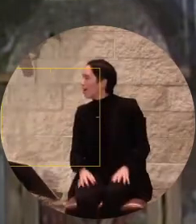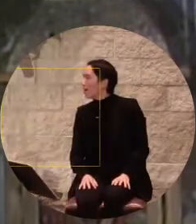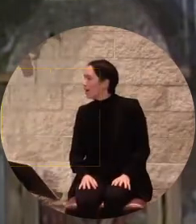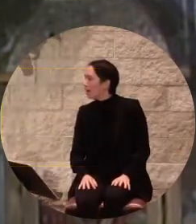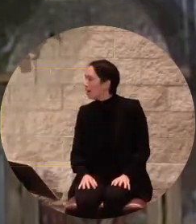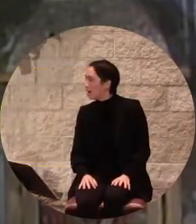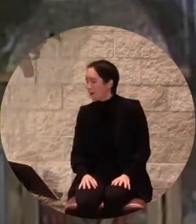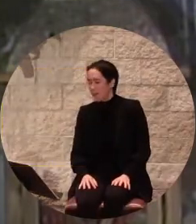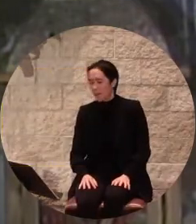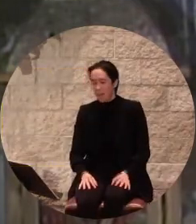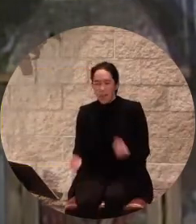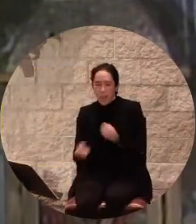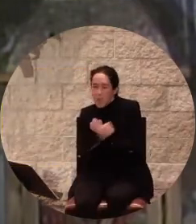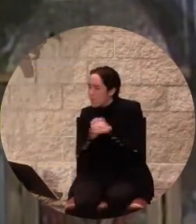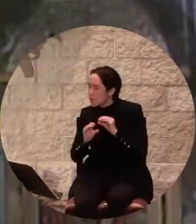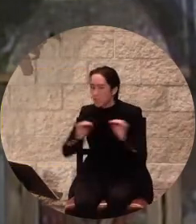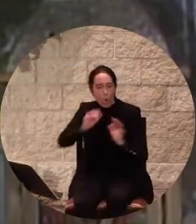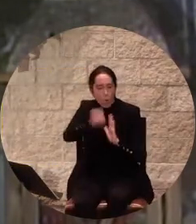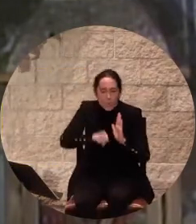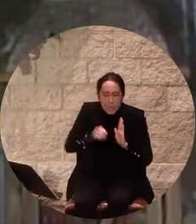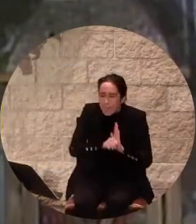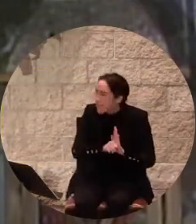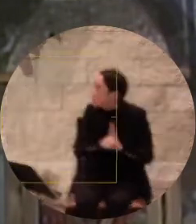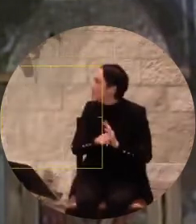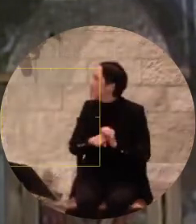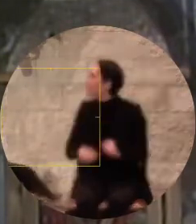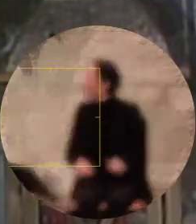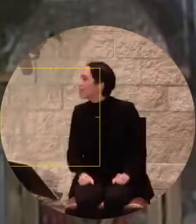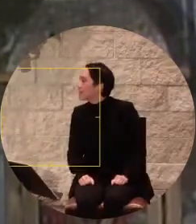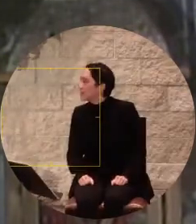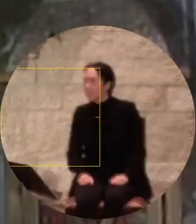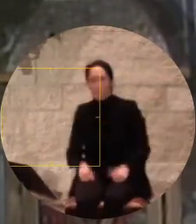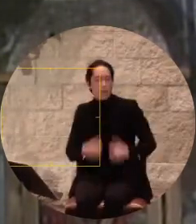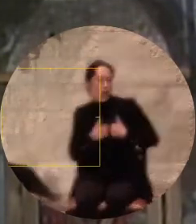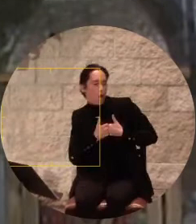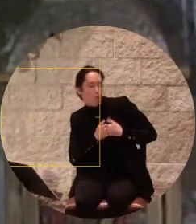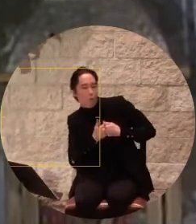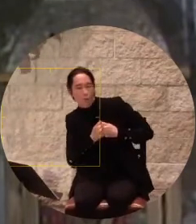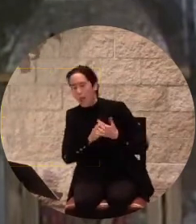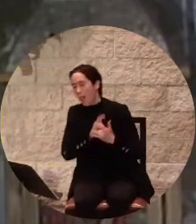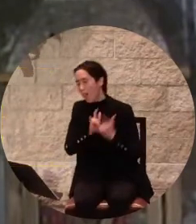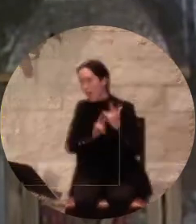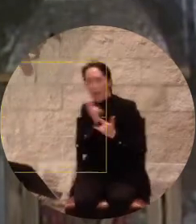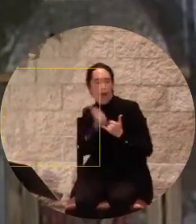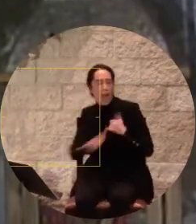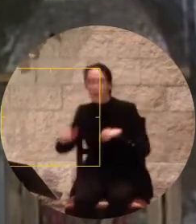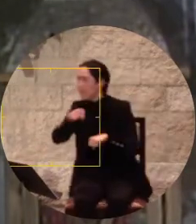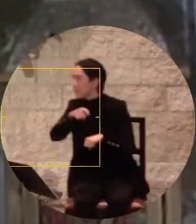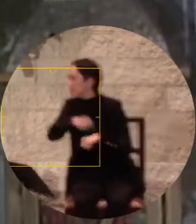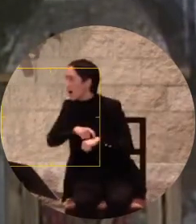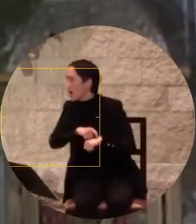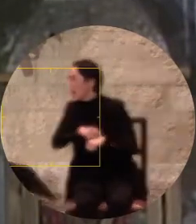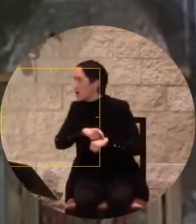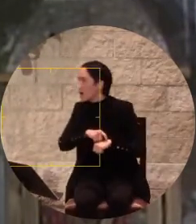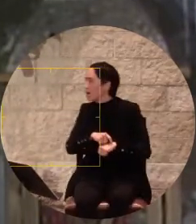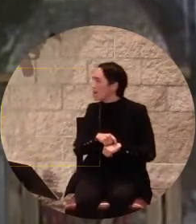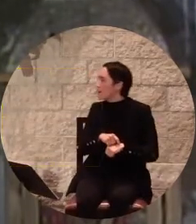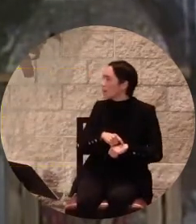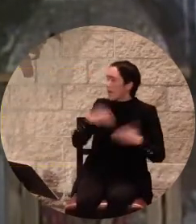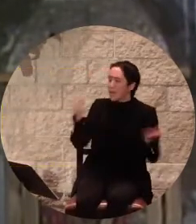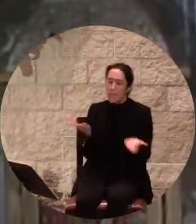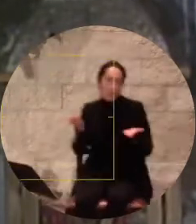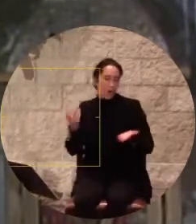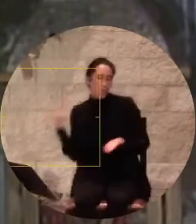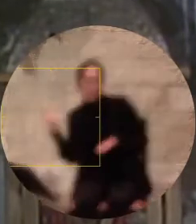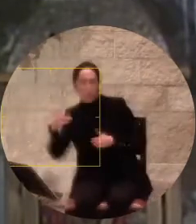Love knows no season, love knows no clime. Romance blossoms any old time. Here is the orbit, we're walking and